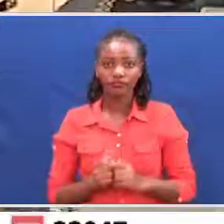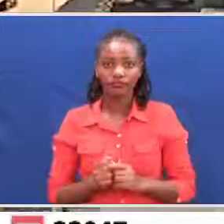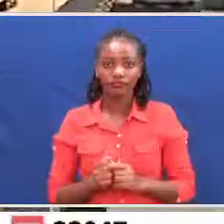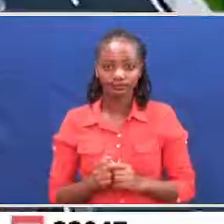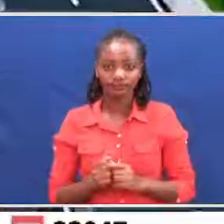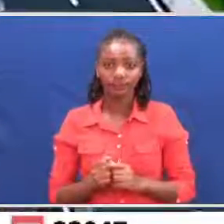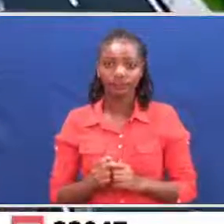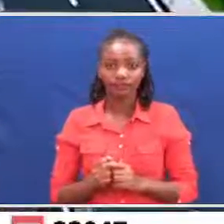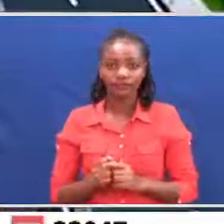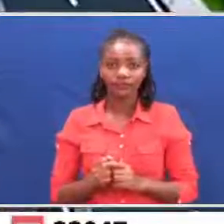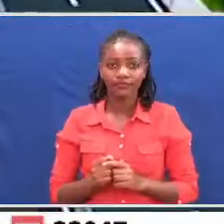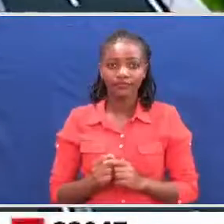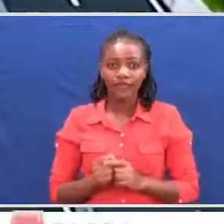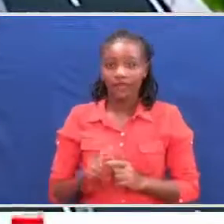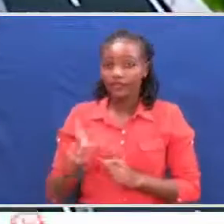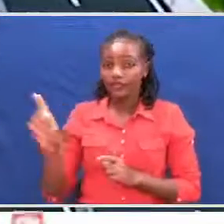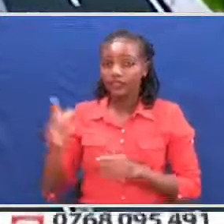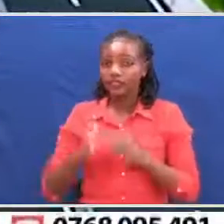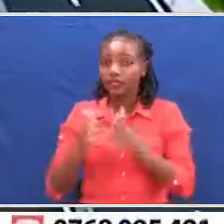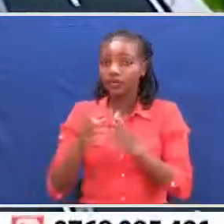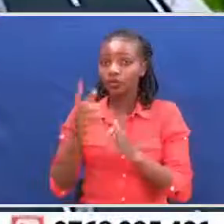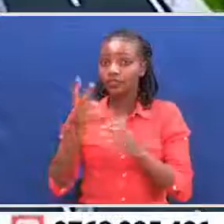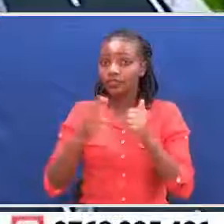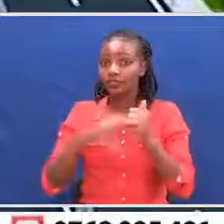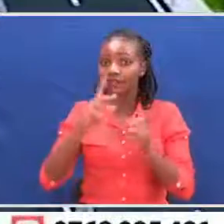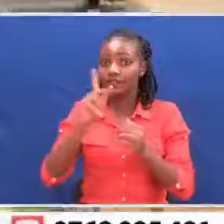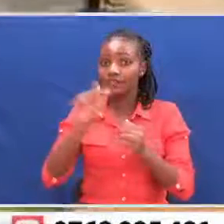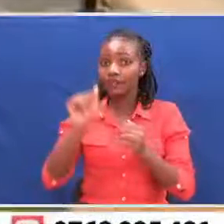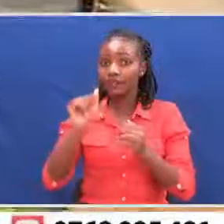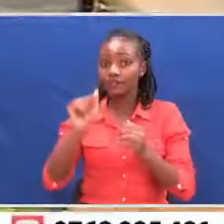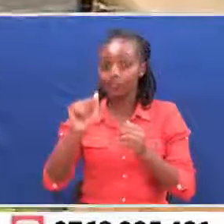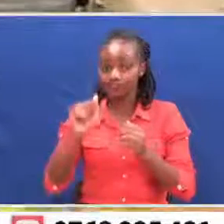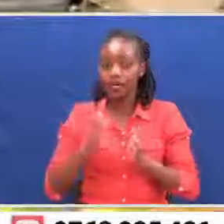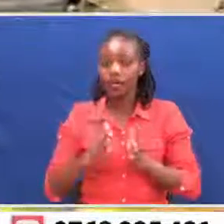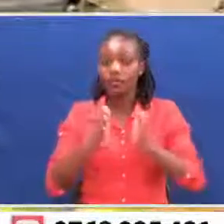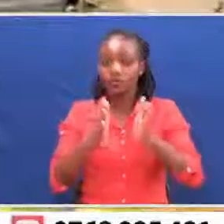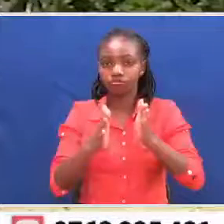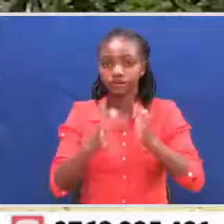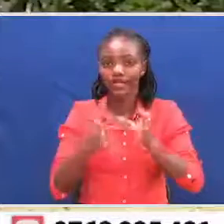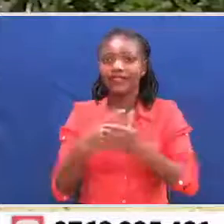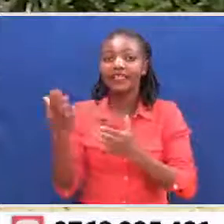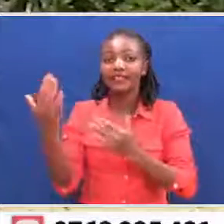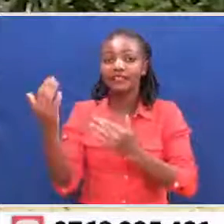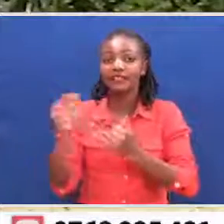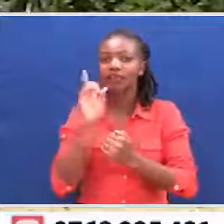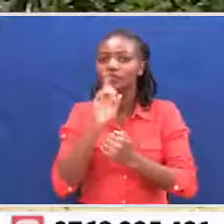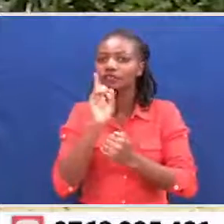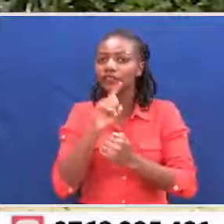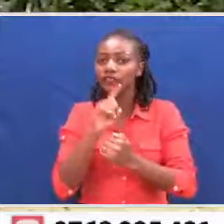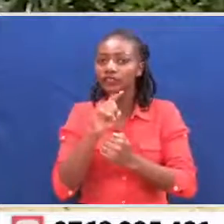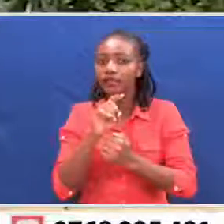The ongoing 27-kilometer project of the Nairobi Expressway is expected to be completed